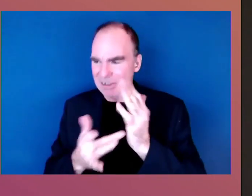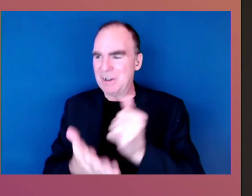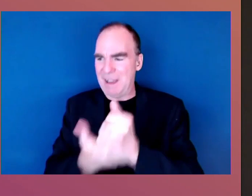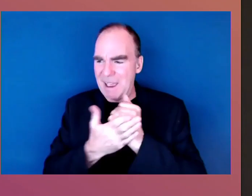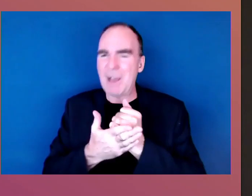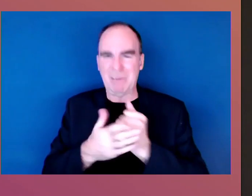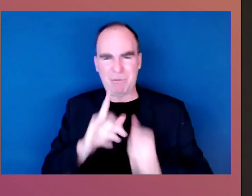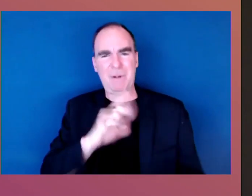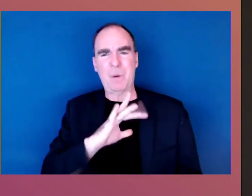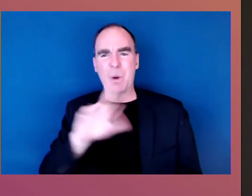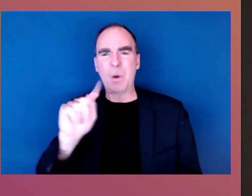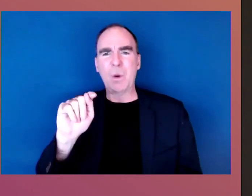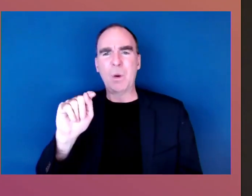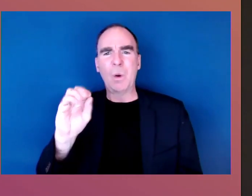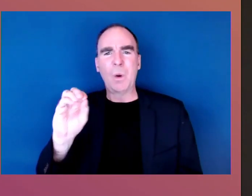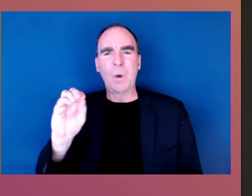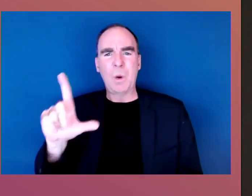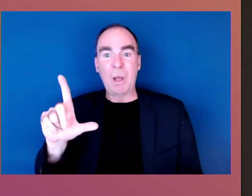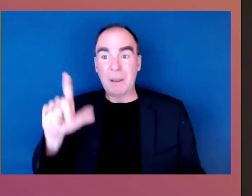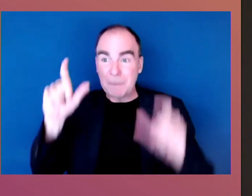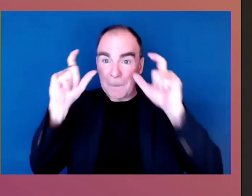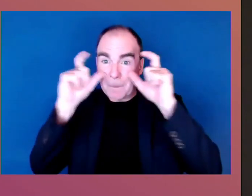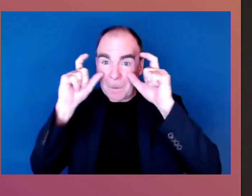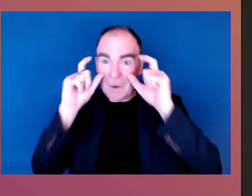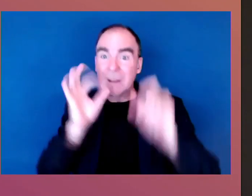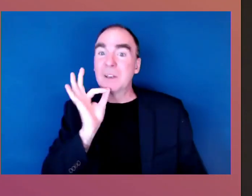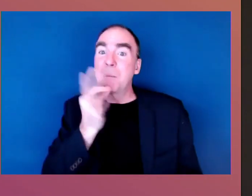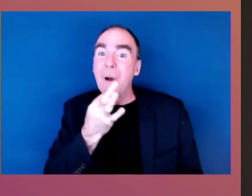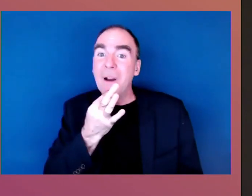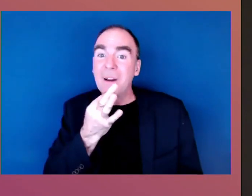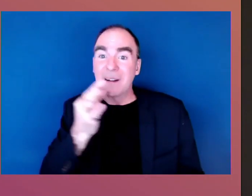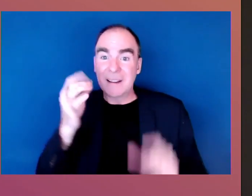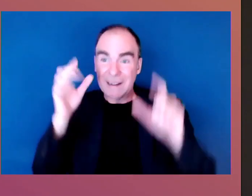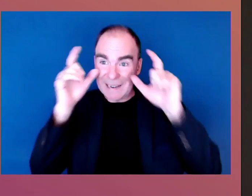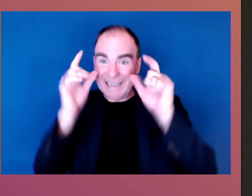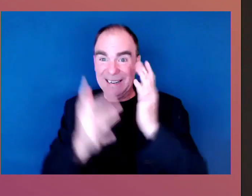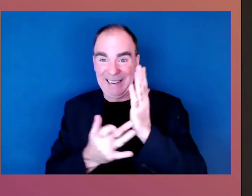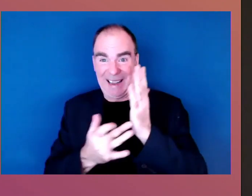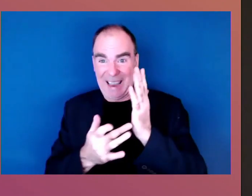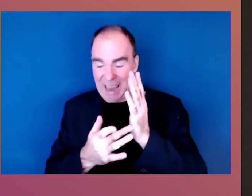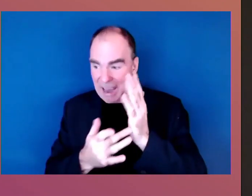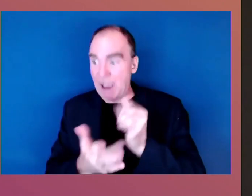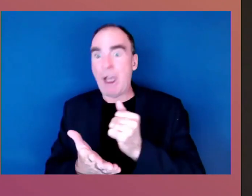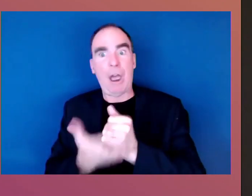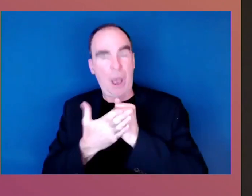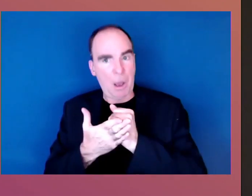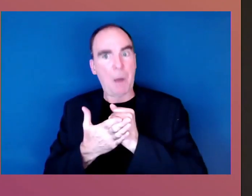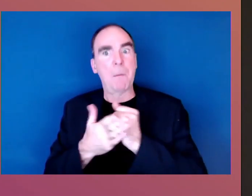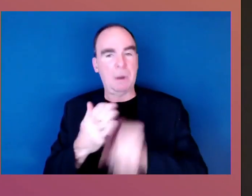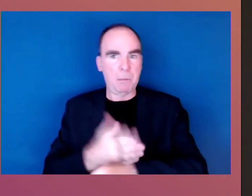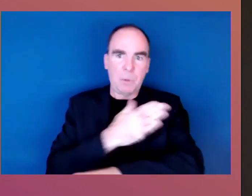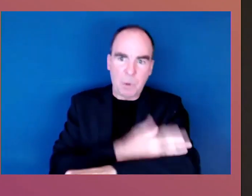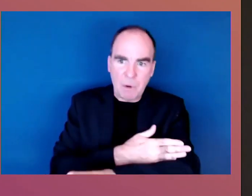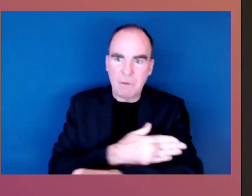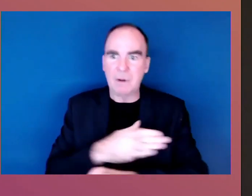glasses, real-world experience are improving. In this way, our daily lives without a vision